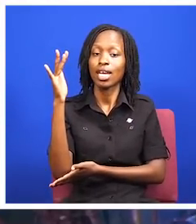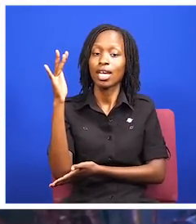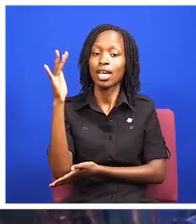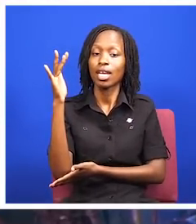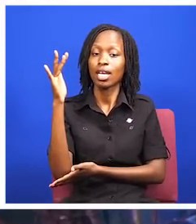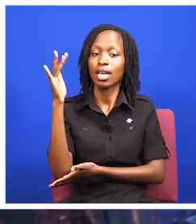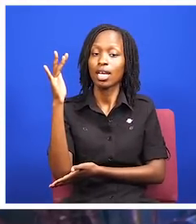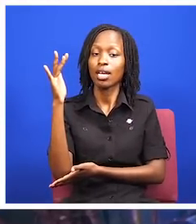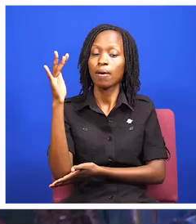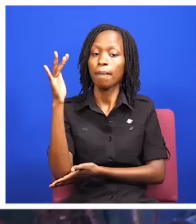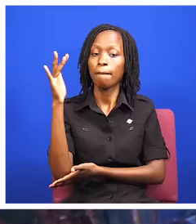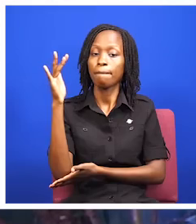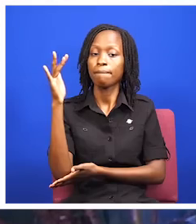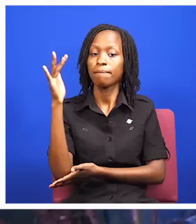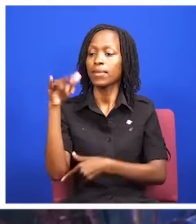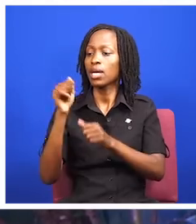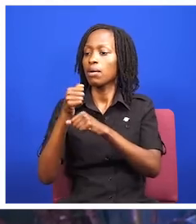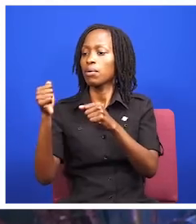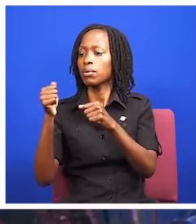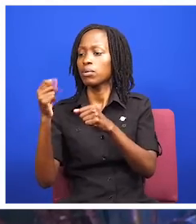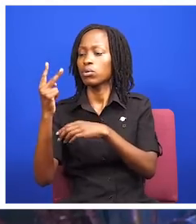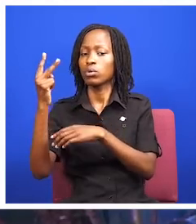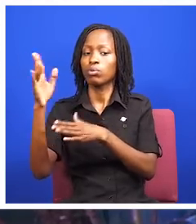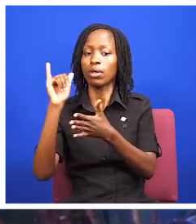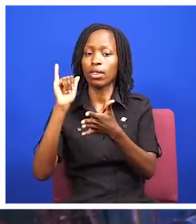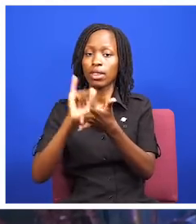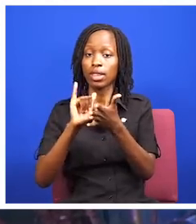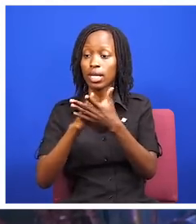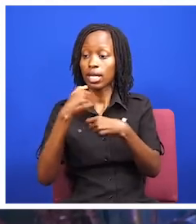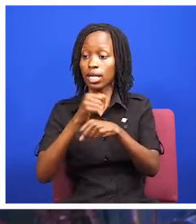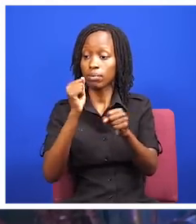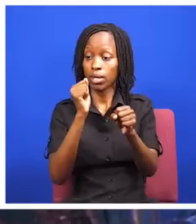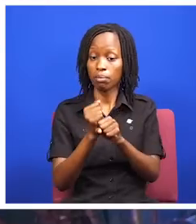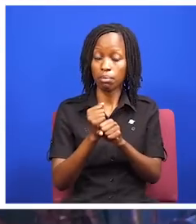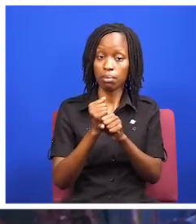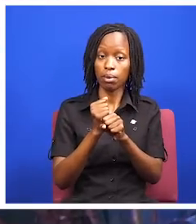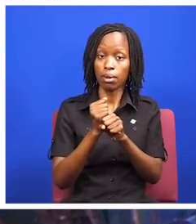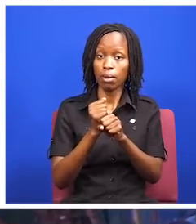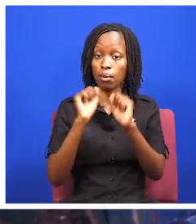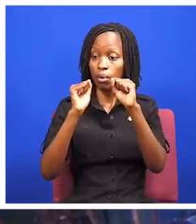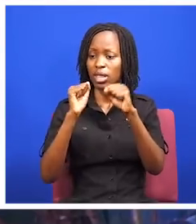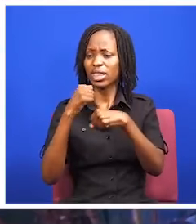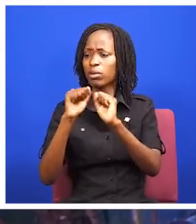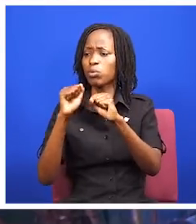His invisible qualities that has been made visible. And therefore, from